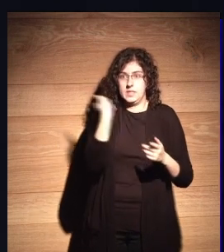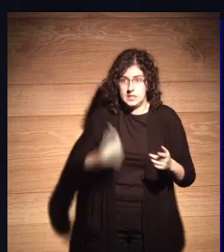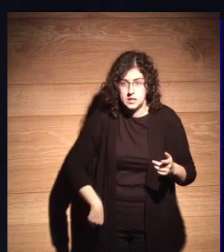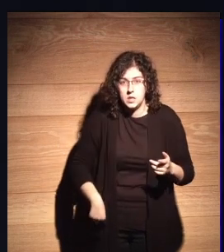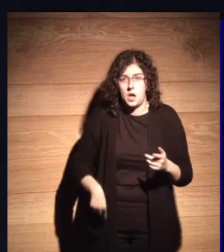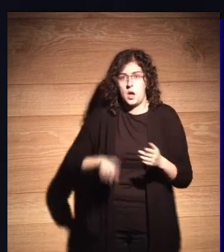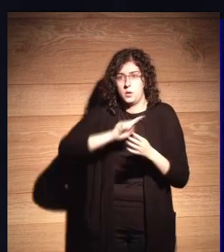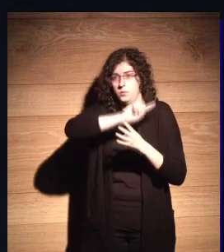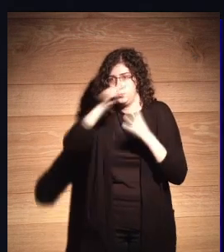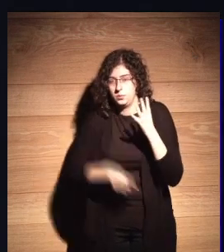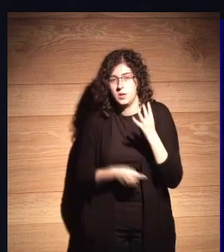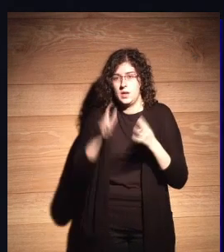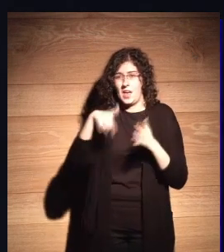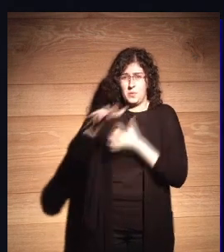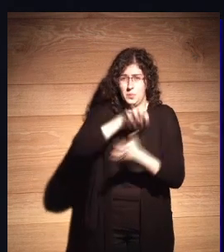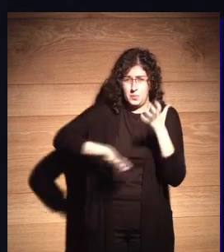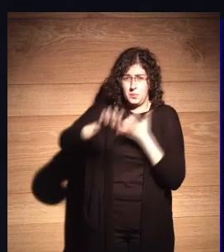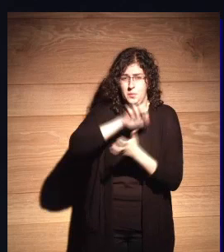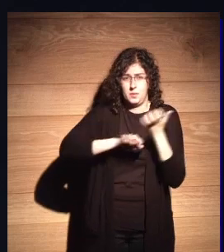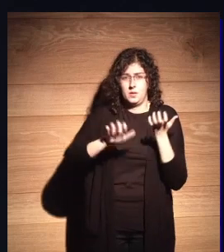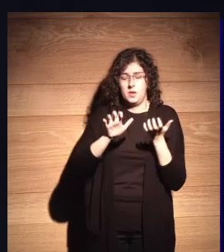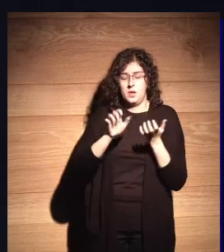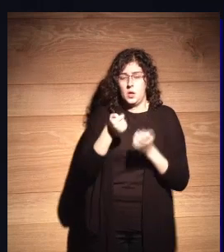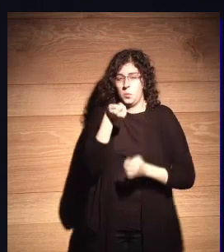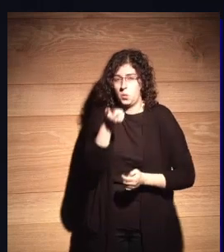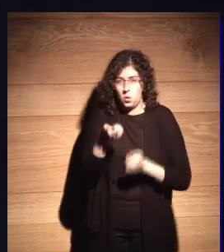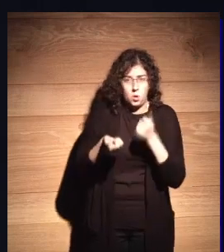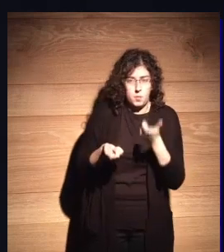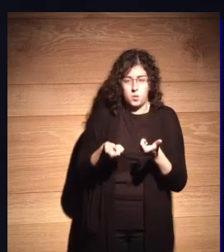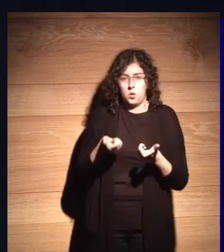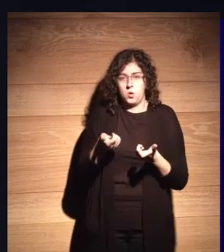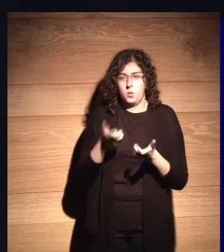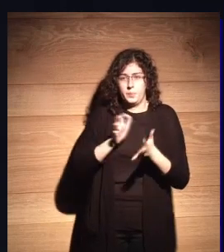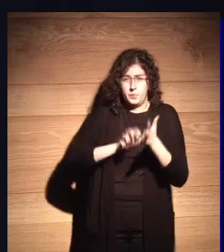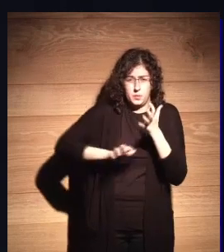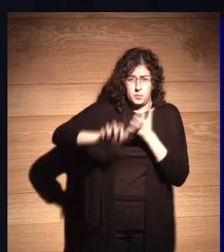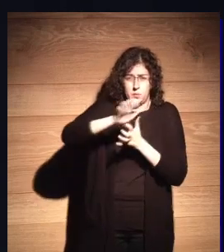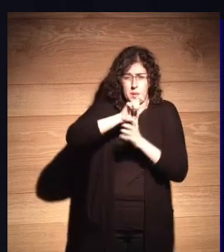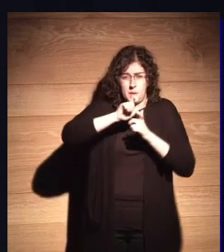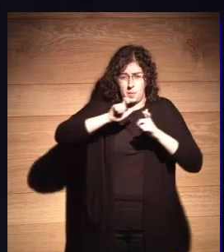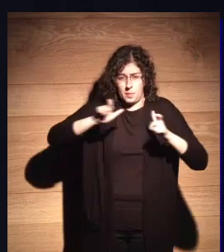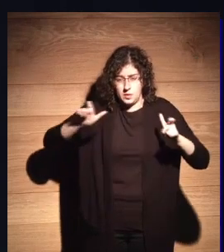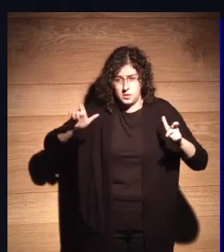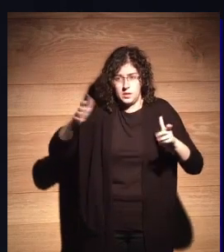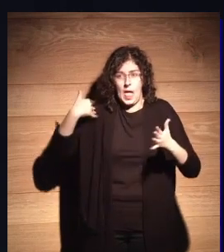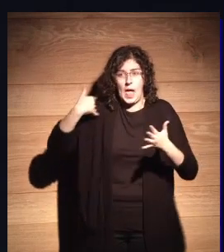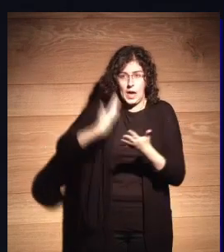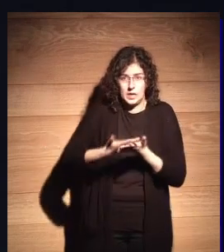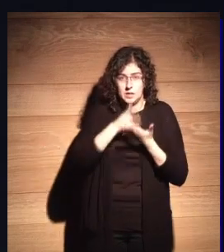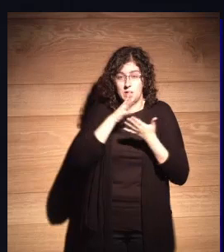and then it progressively became even more messy until today. It's just